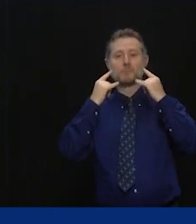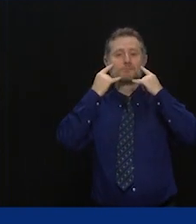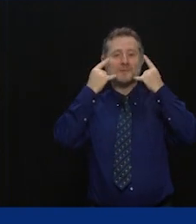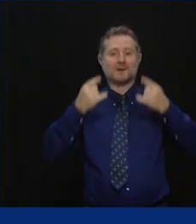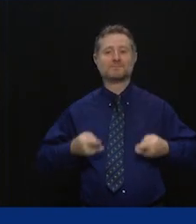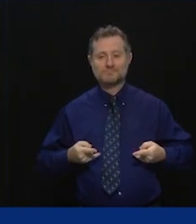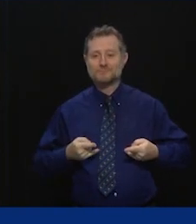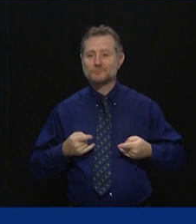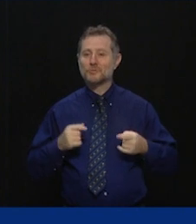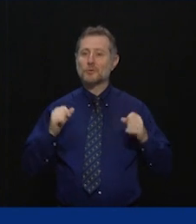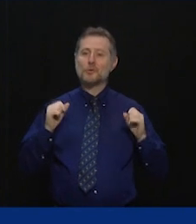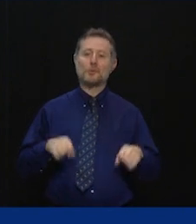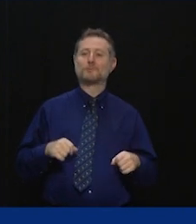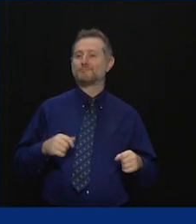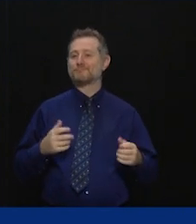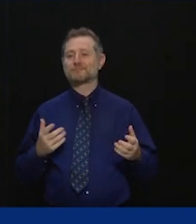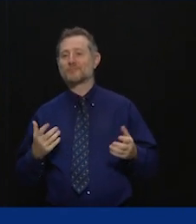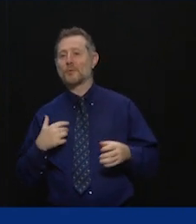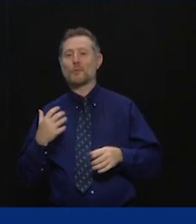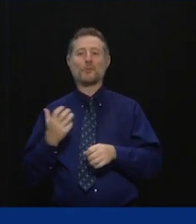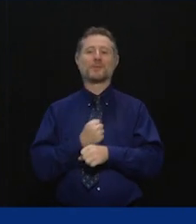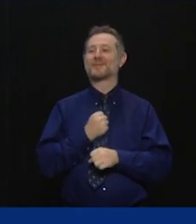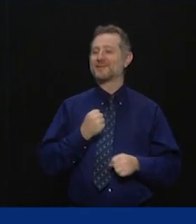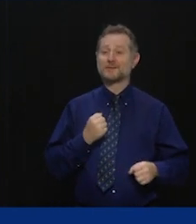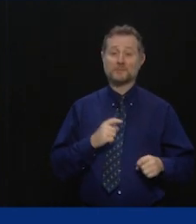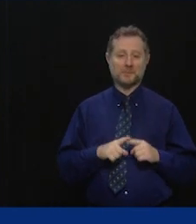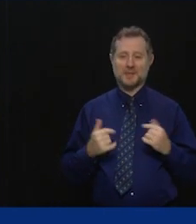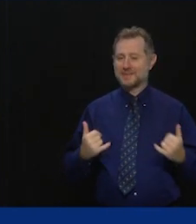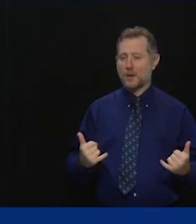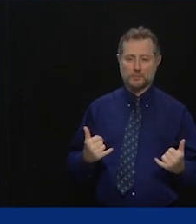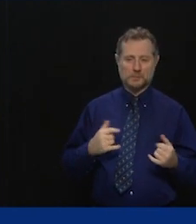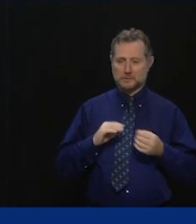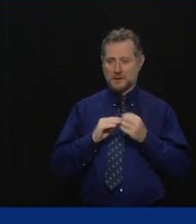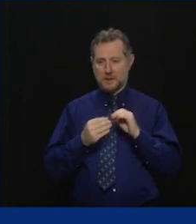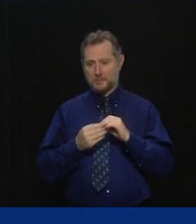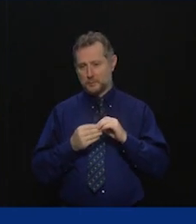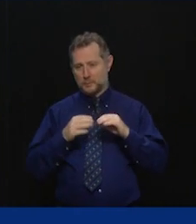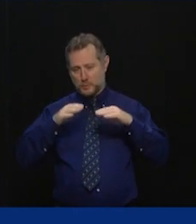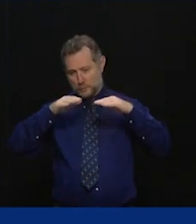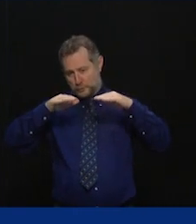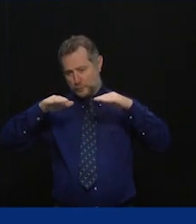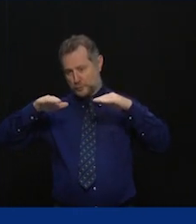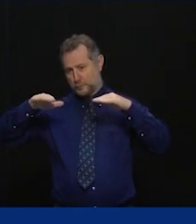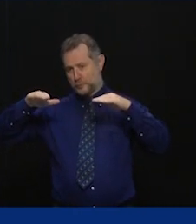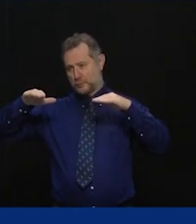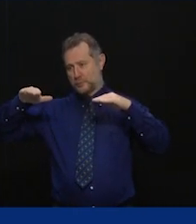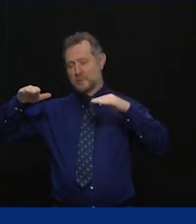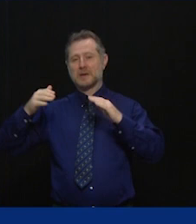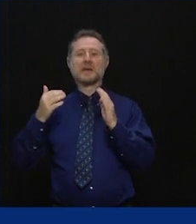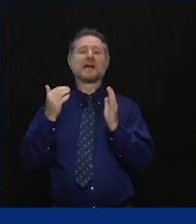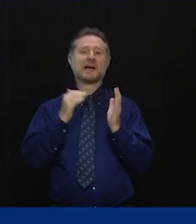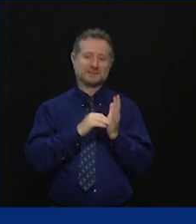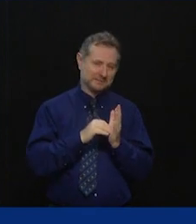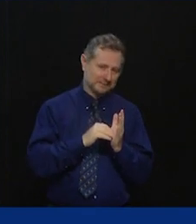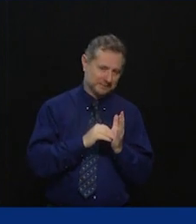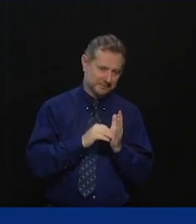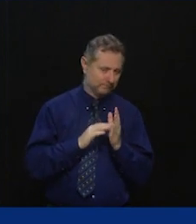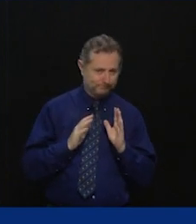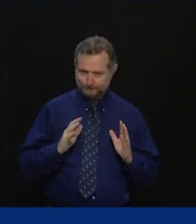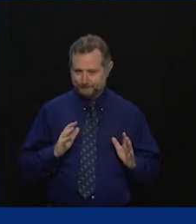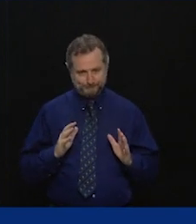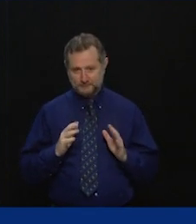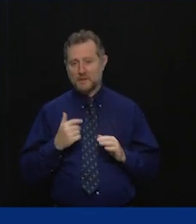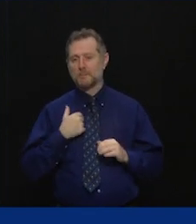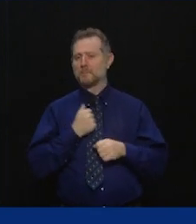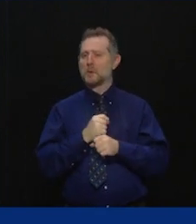a sudden the numbers started going up. So I've been monitoring this long enough and am steeled with the purpose of making sure that we are prepared